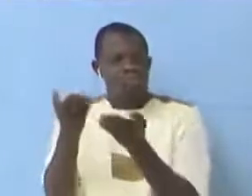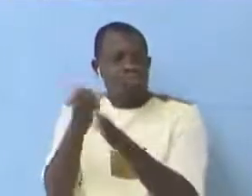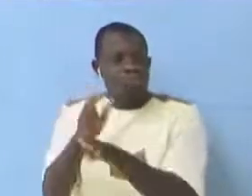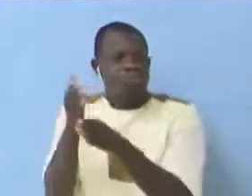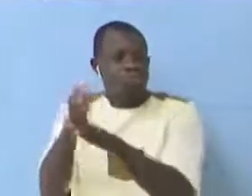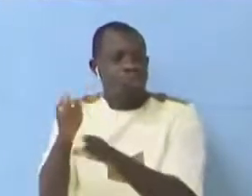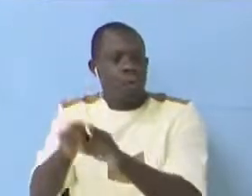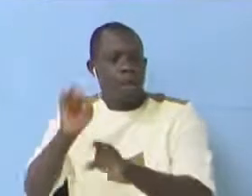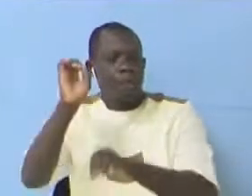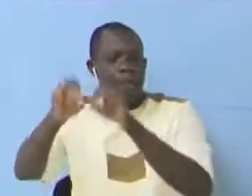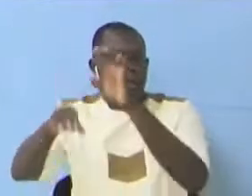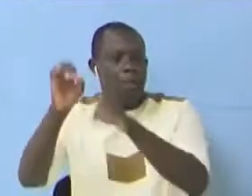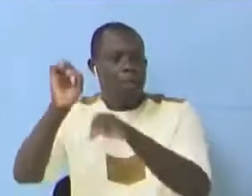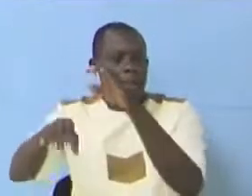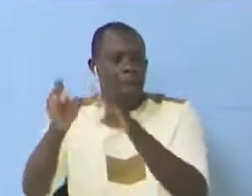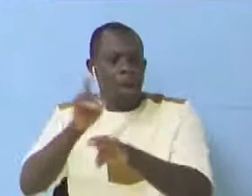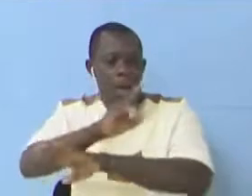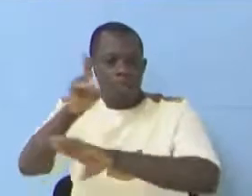used to live there.